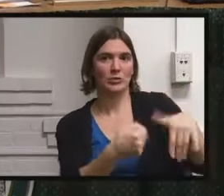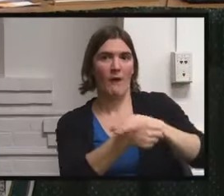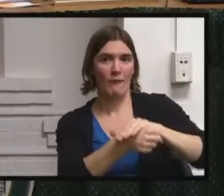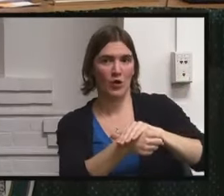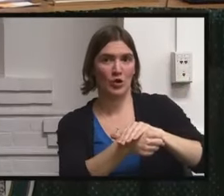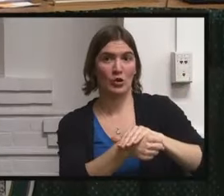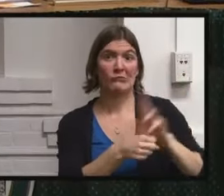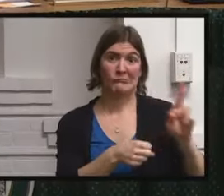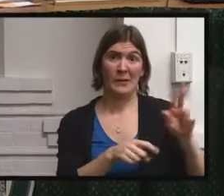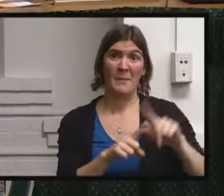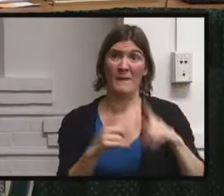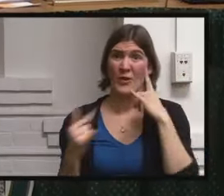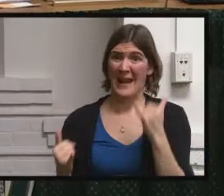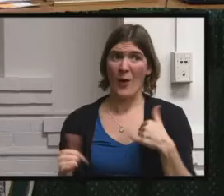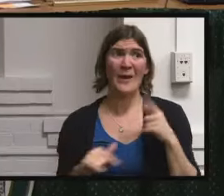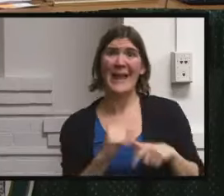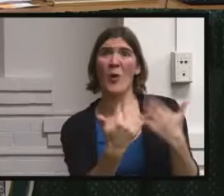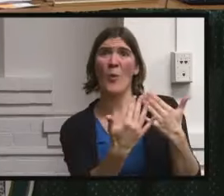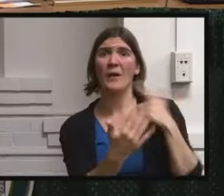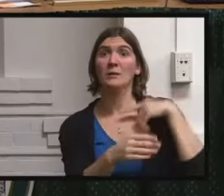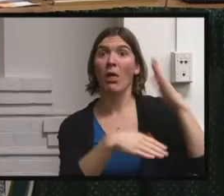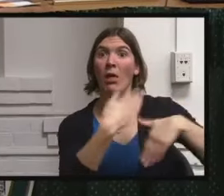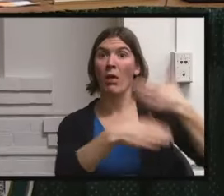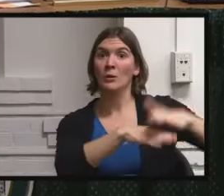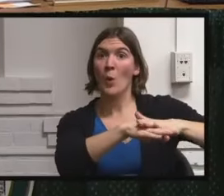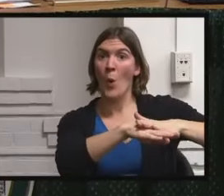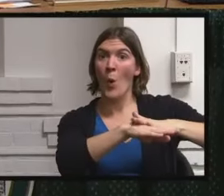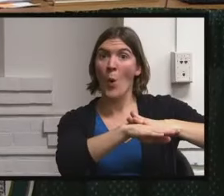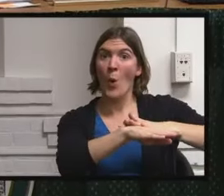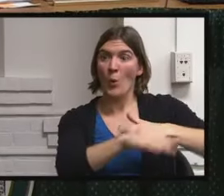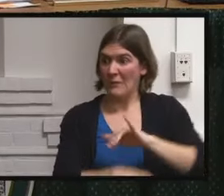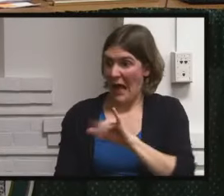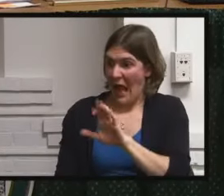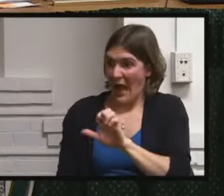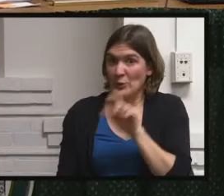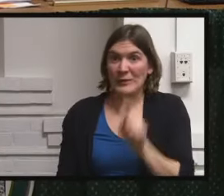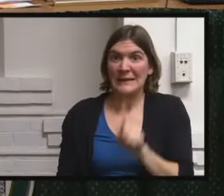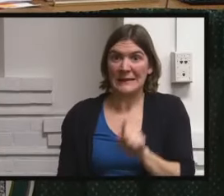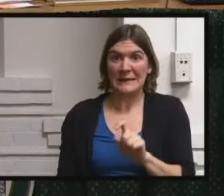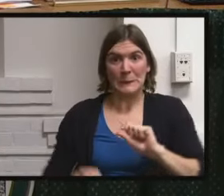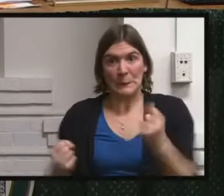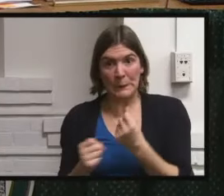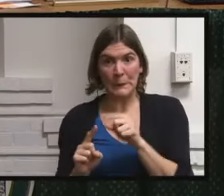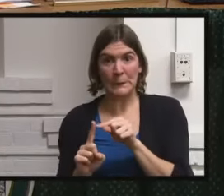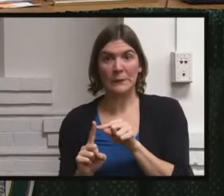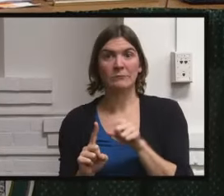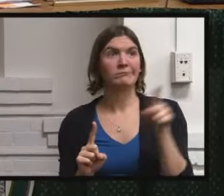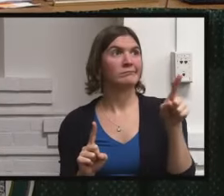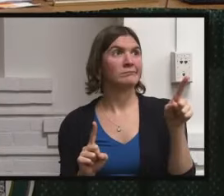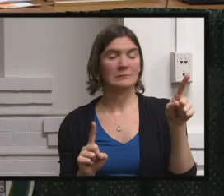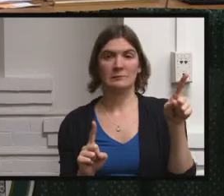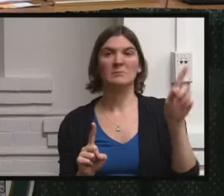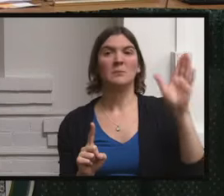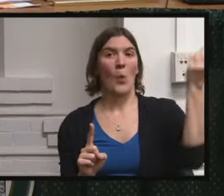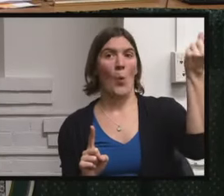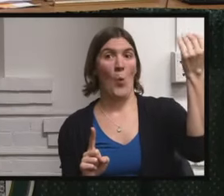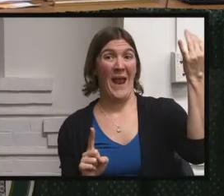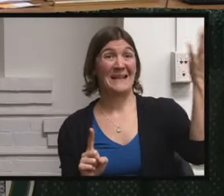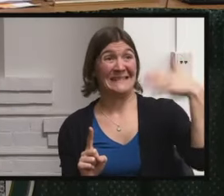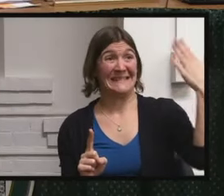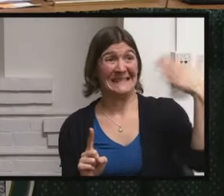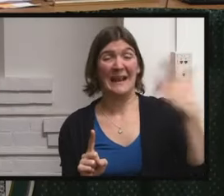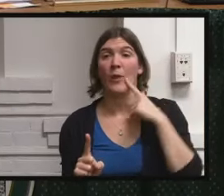of this, but in the meantime, we couldn't wait for that responsibility aspect of this to get resolved. We needed to replace the 100 as quickly as